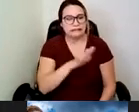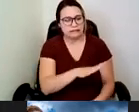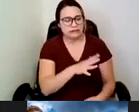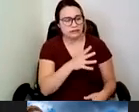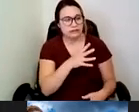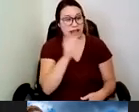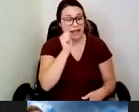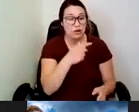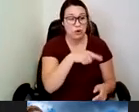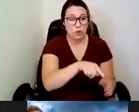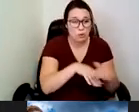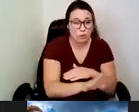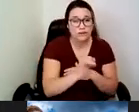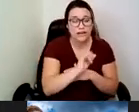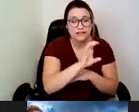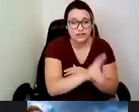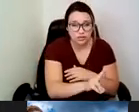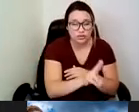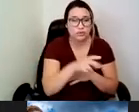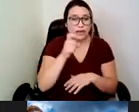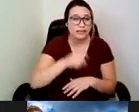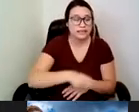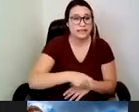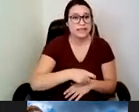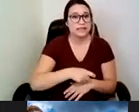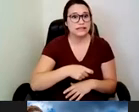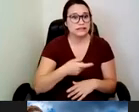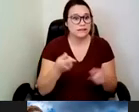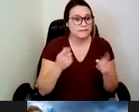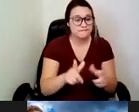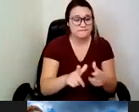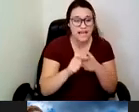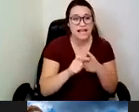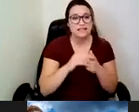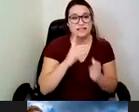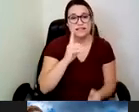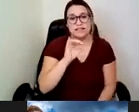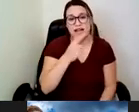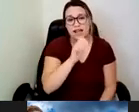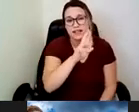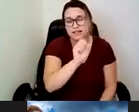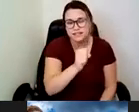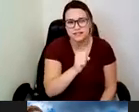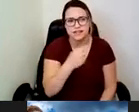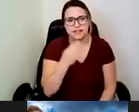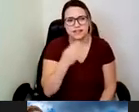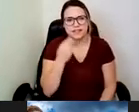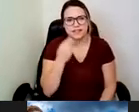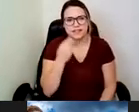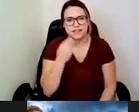into renal failure also and needs emergent dialysis. And the niece struggled. She didn't say anything about